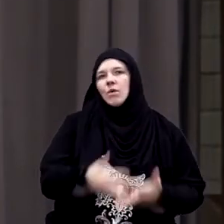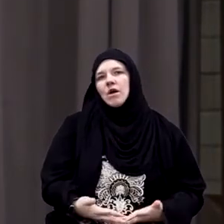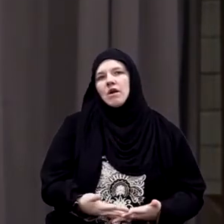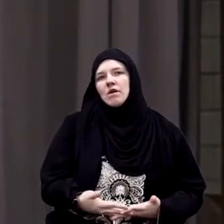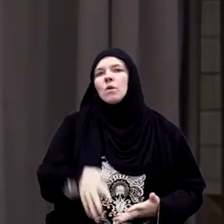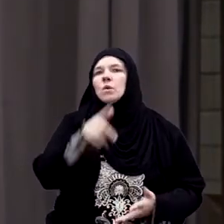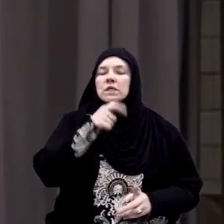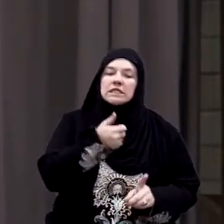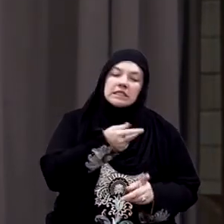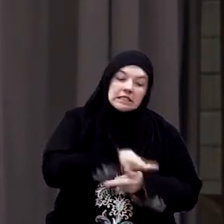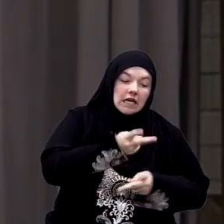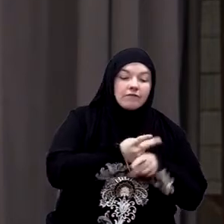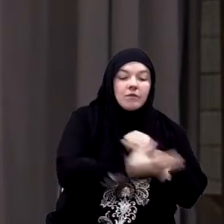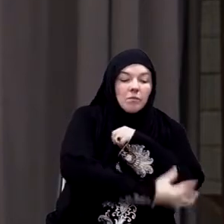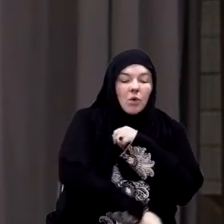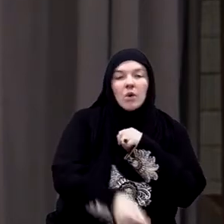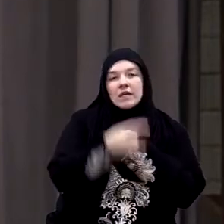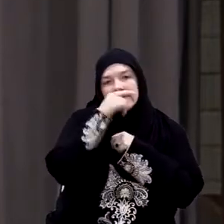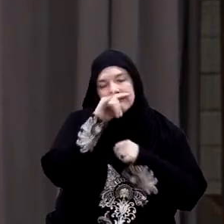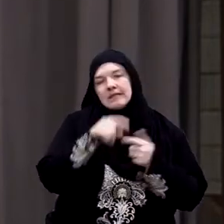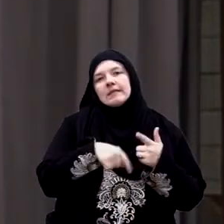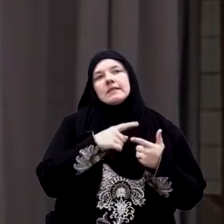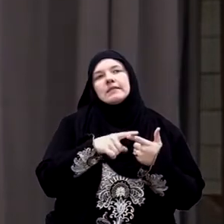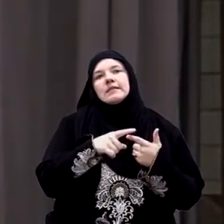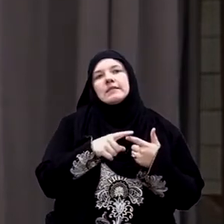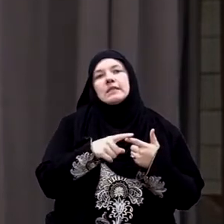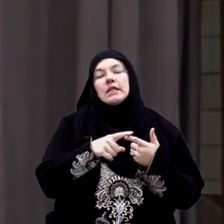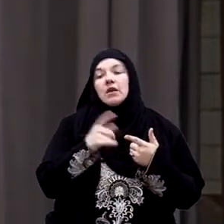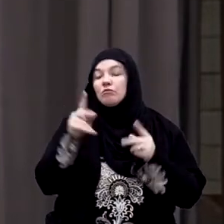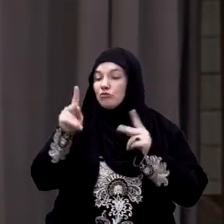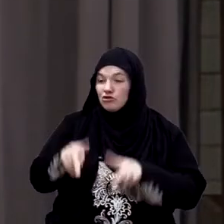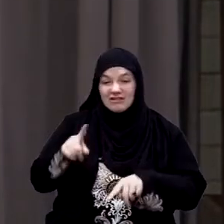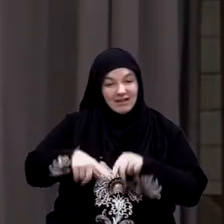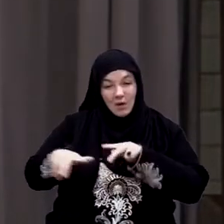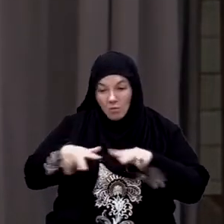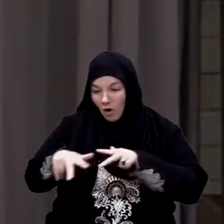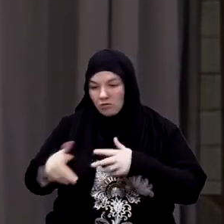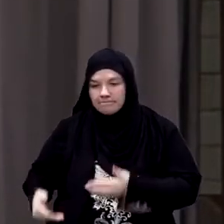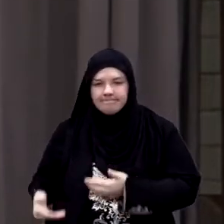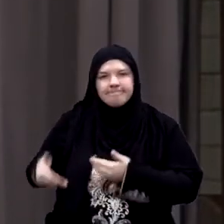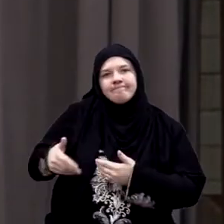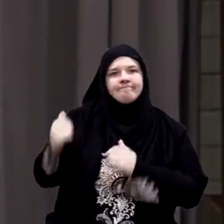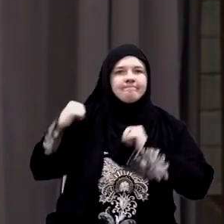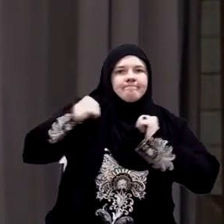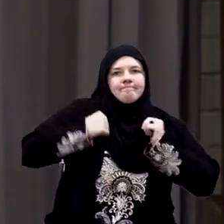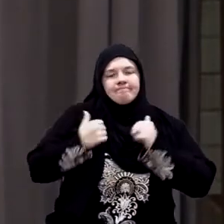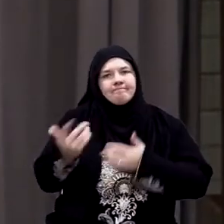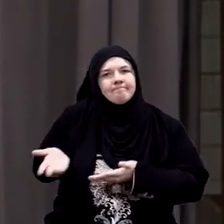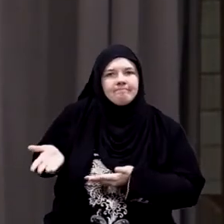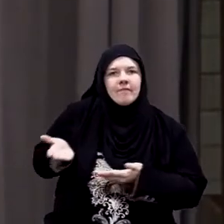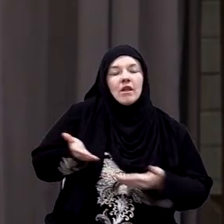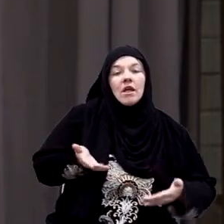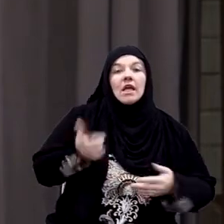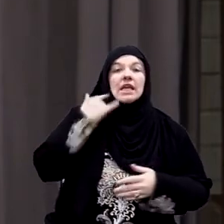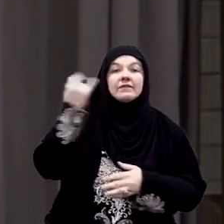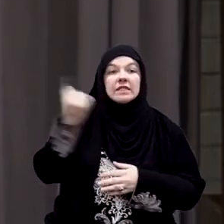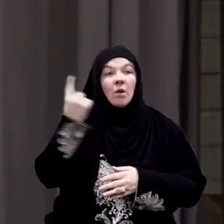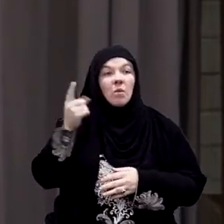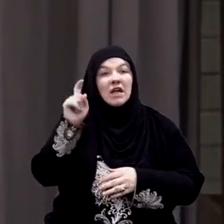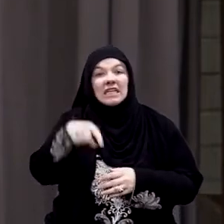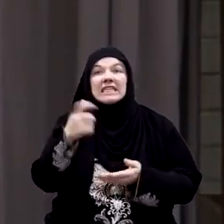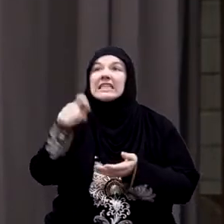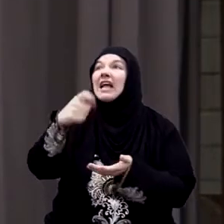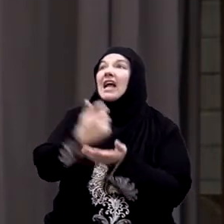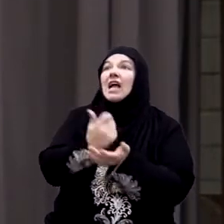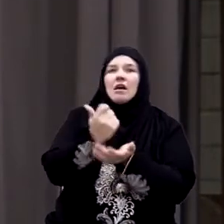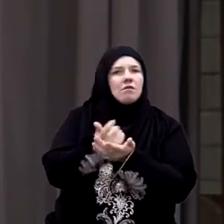of the orphan, who carries a helpless person, who runs after somebody who is needy.